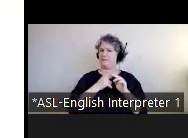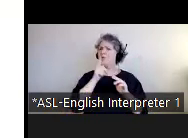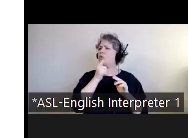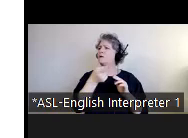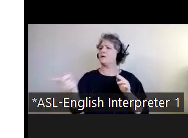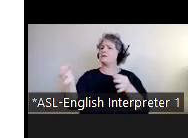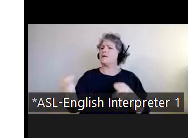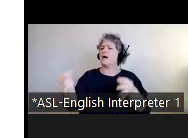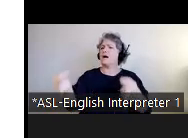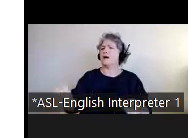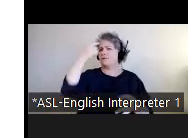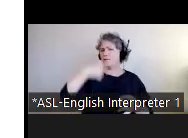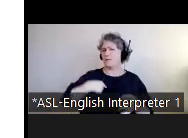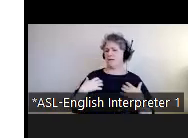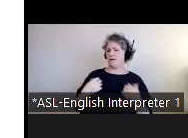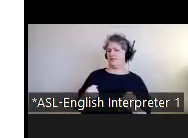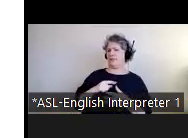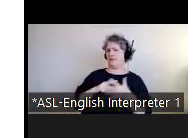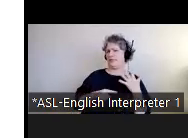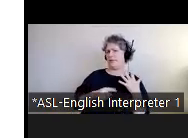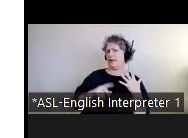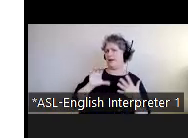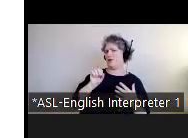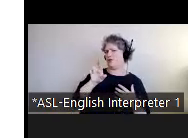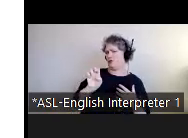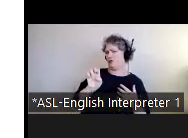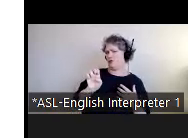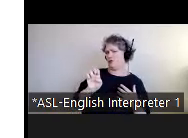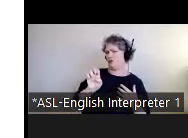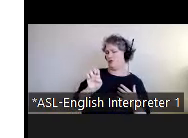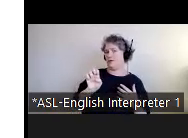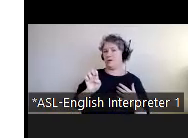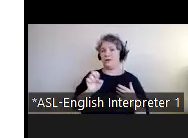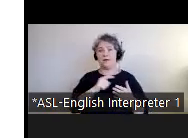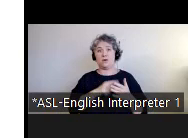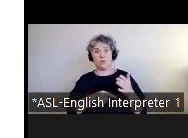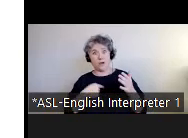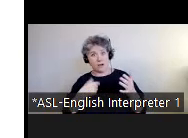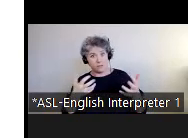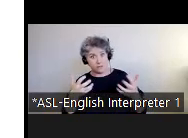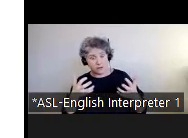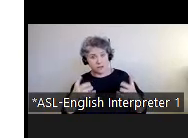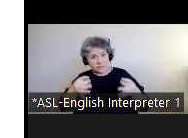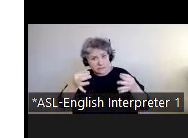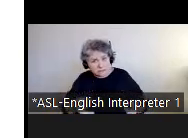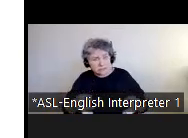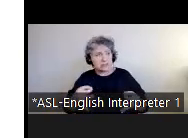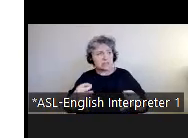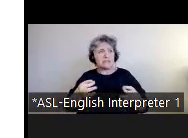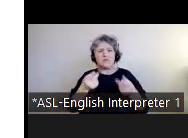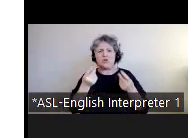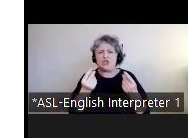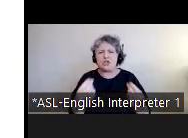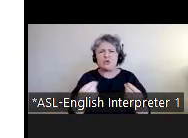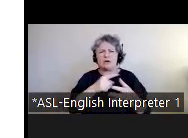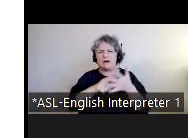make decisions for you. It's not the best place to put in what you actually want the decisions that are going to be made. If